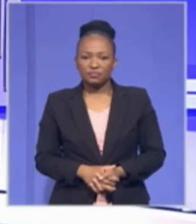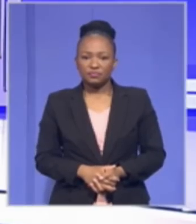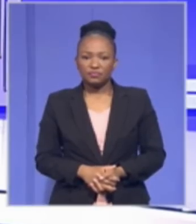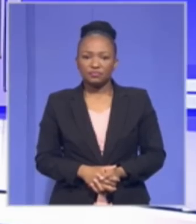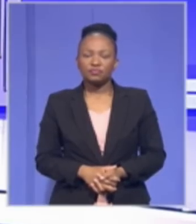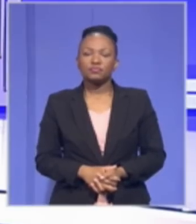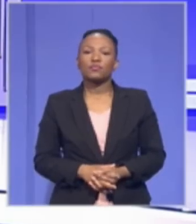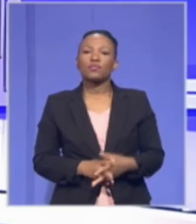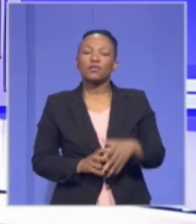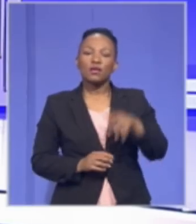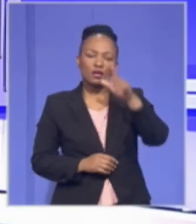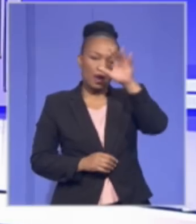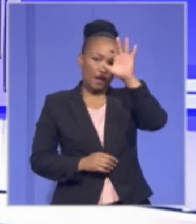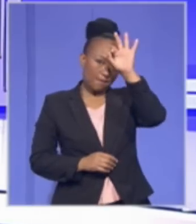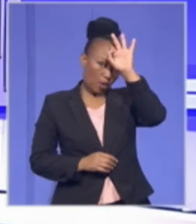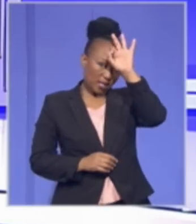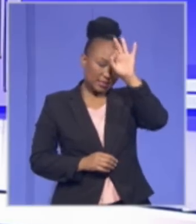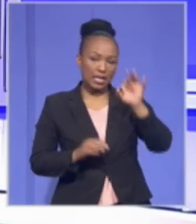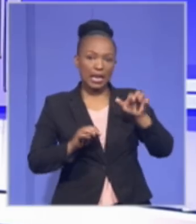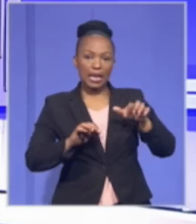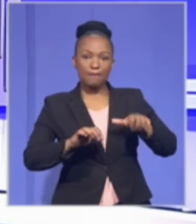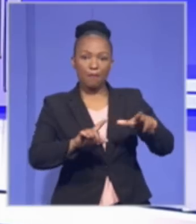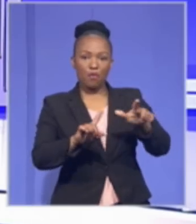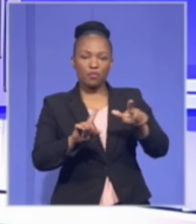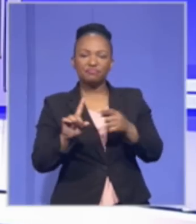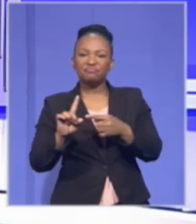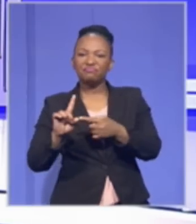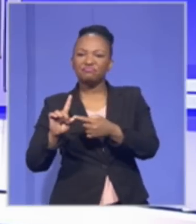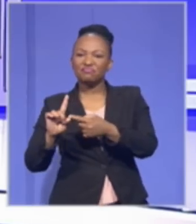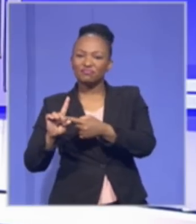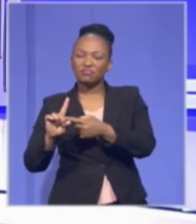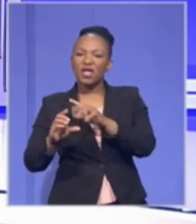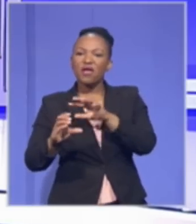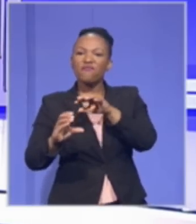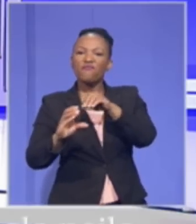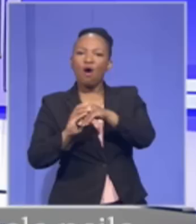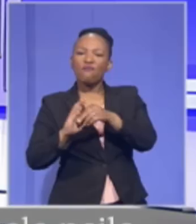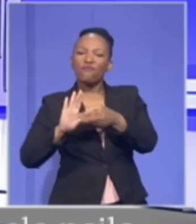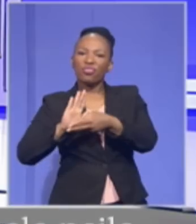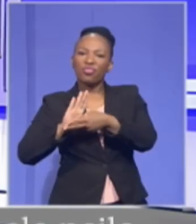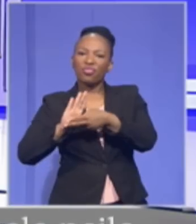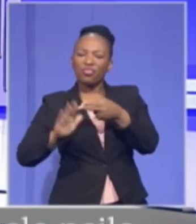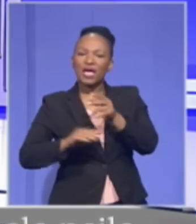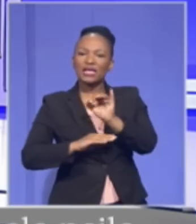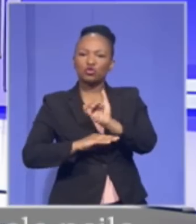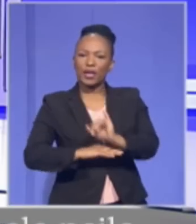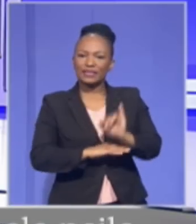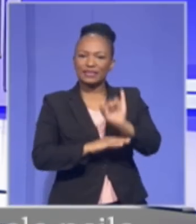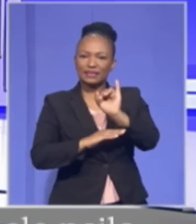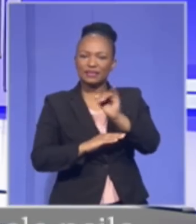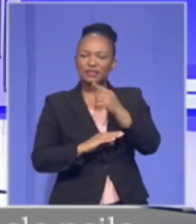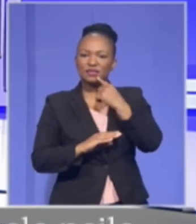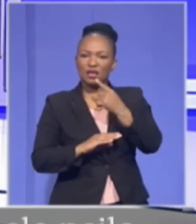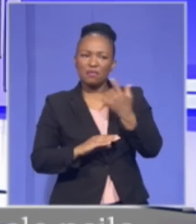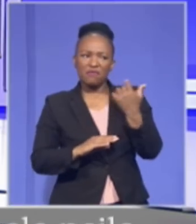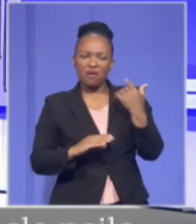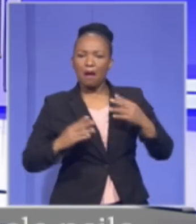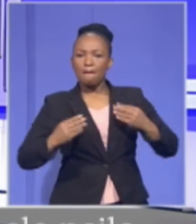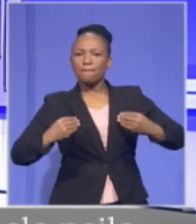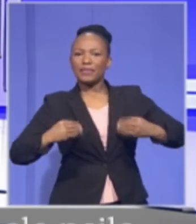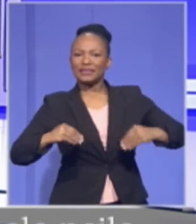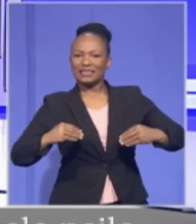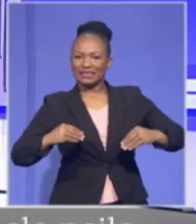Lephodisa la ka Limpopo leo le latafatšwago ka dipolao tša di-insurance le bofora le ganeditše gore le be le gweba ka tšhelete ka go šomiša diakhaonte